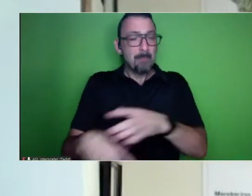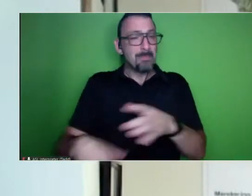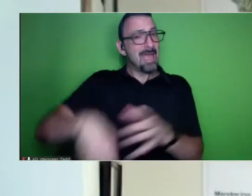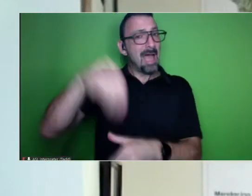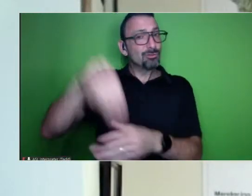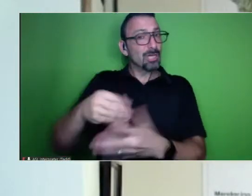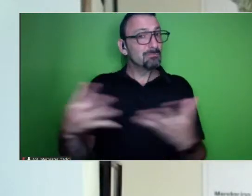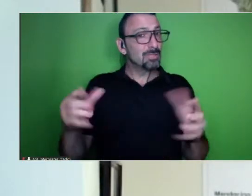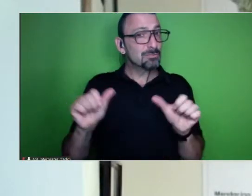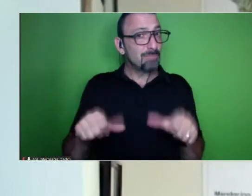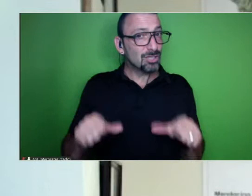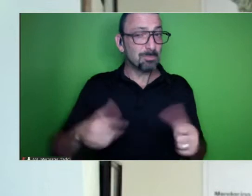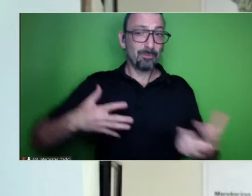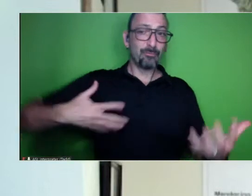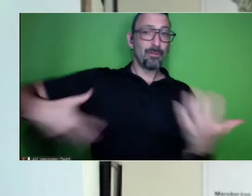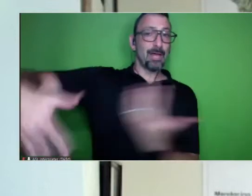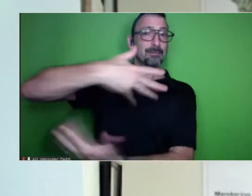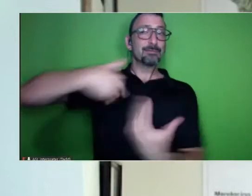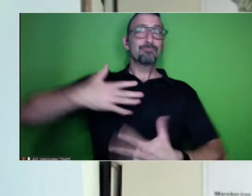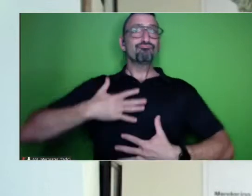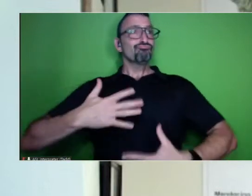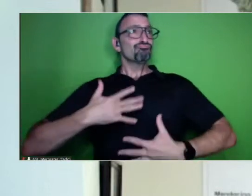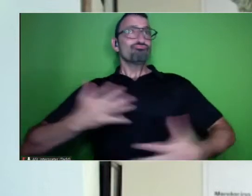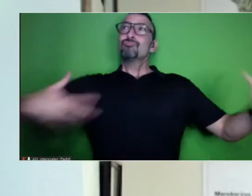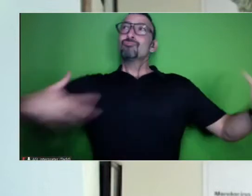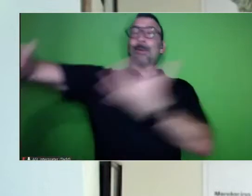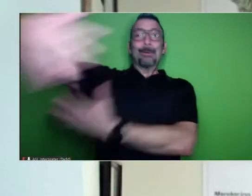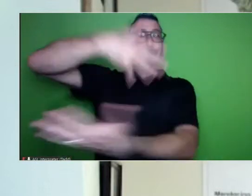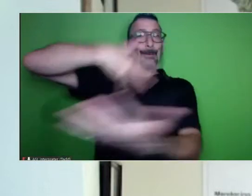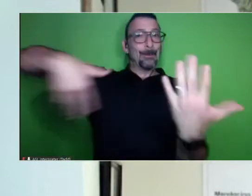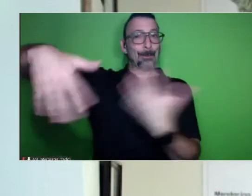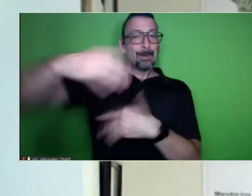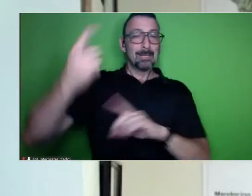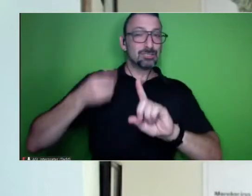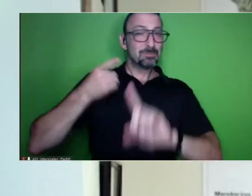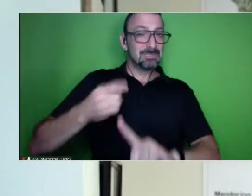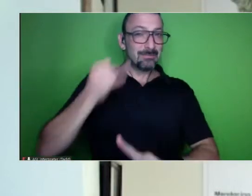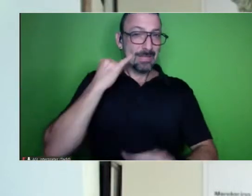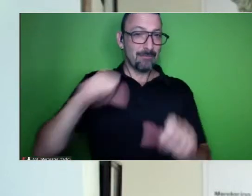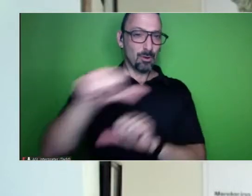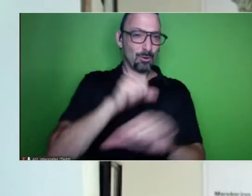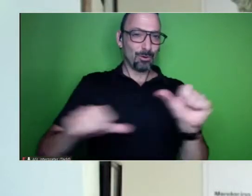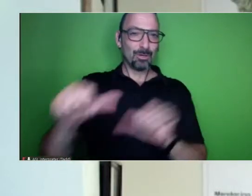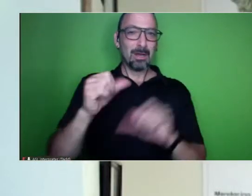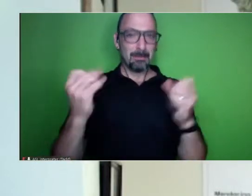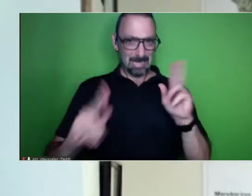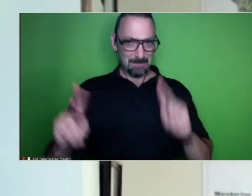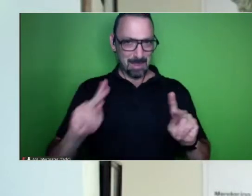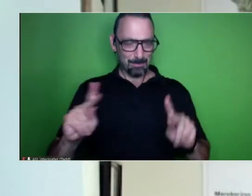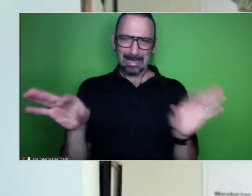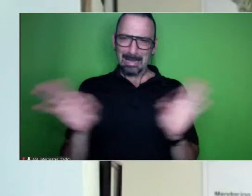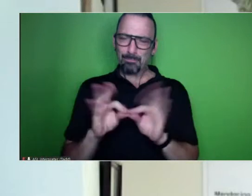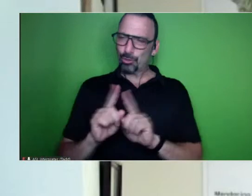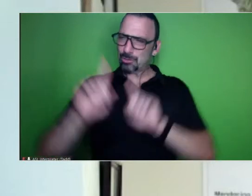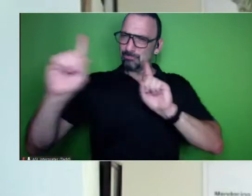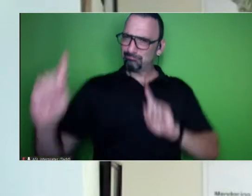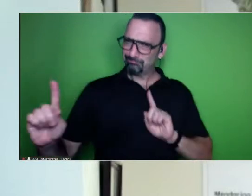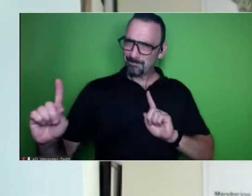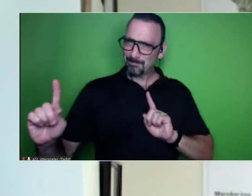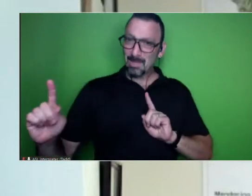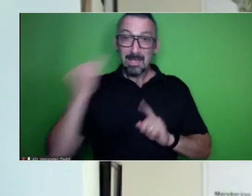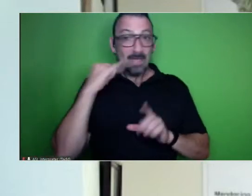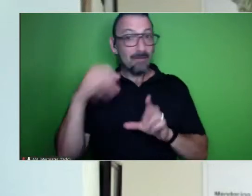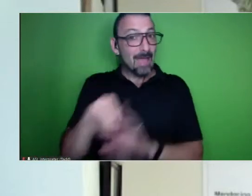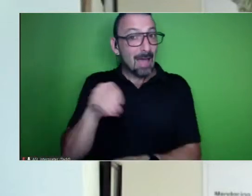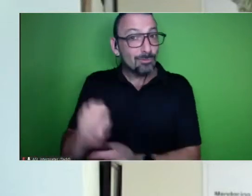as you can, especially if you're with other people. And if you're inside, make sure windows are open and